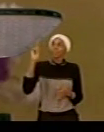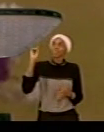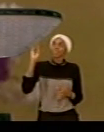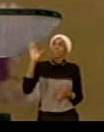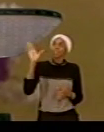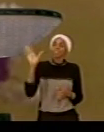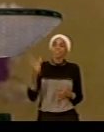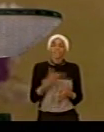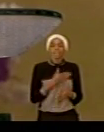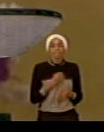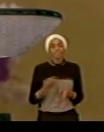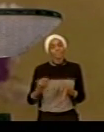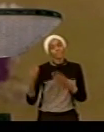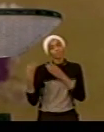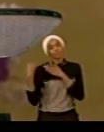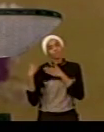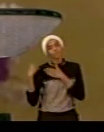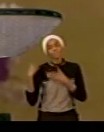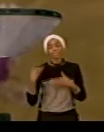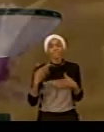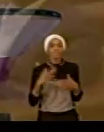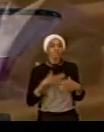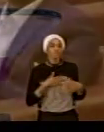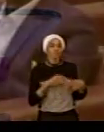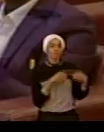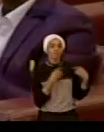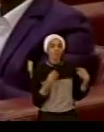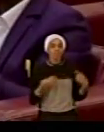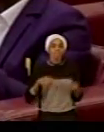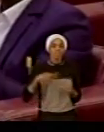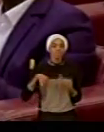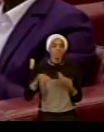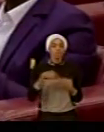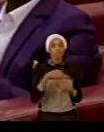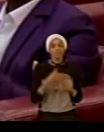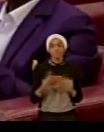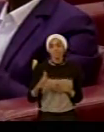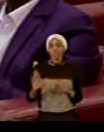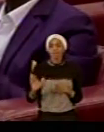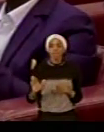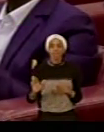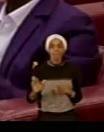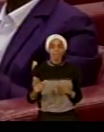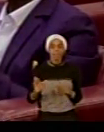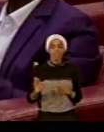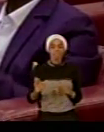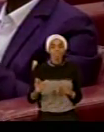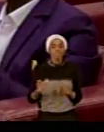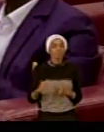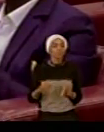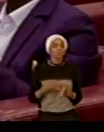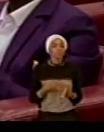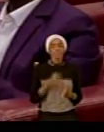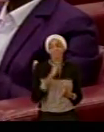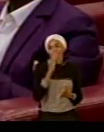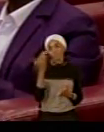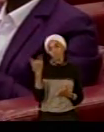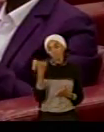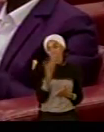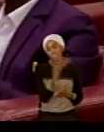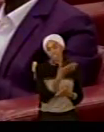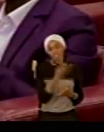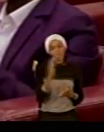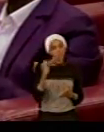Oh yes, of my heart rolled away. It